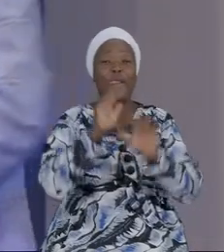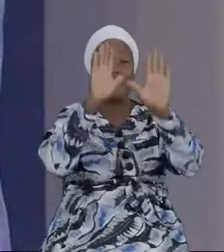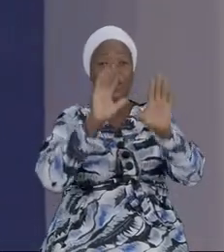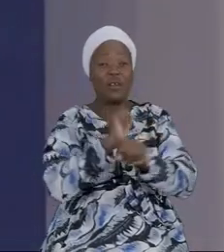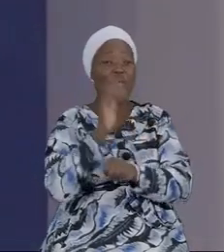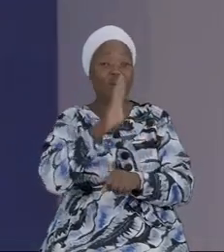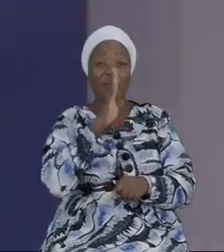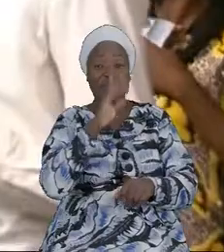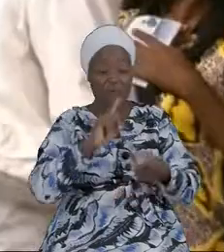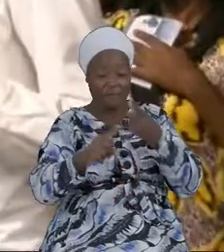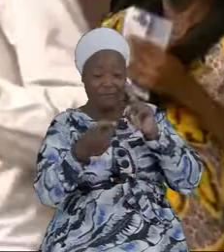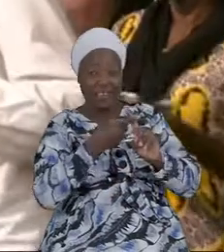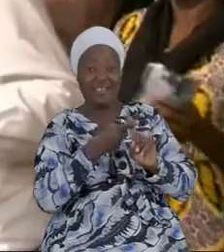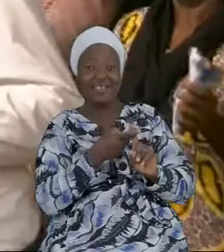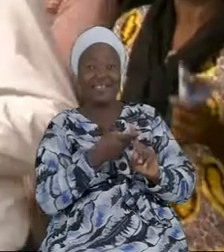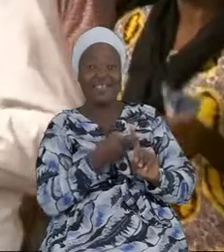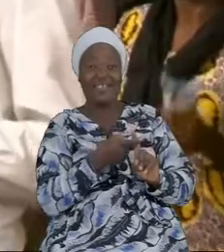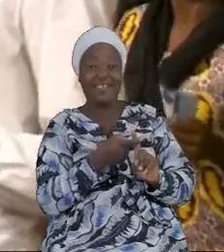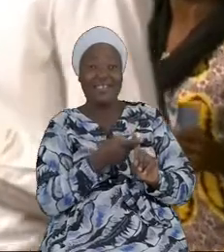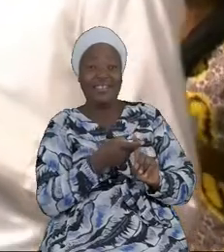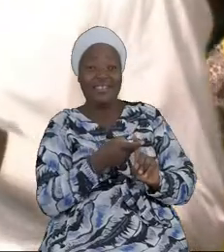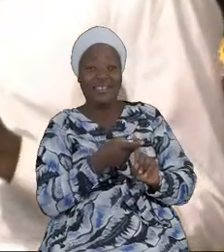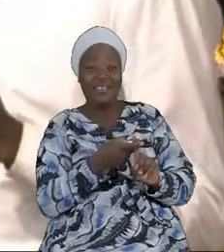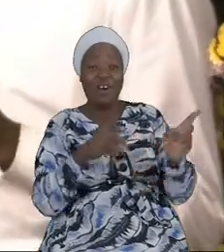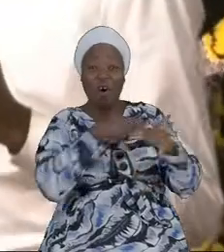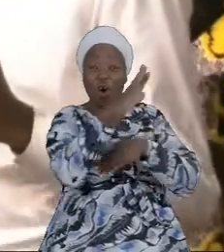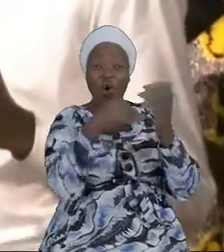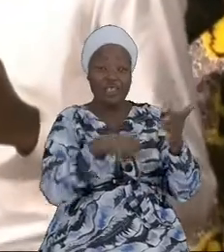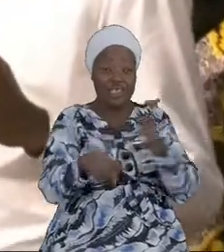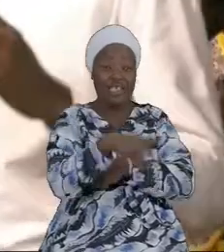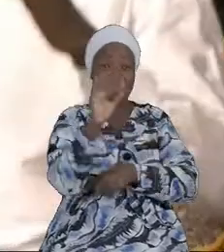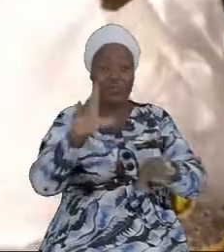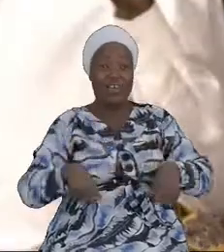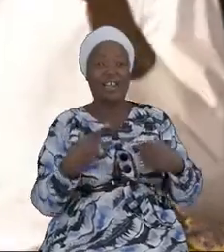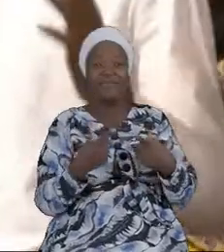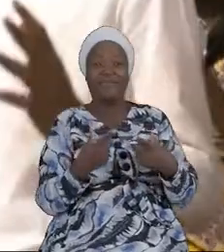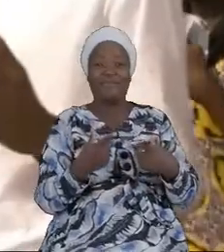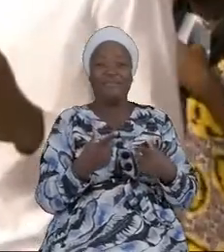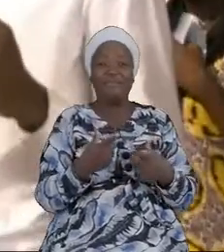Miracles will be your companions all the days of your life.